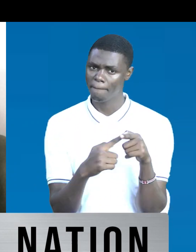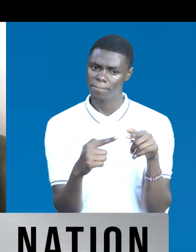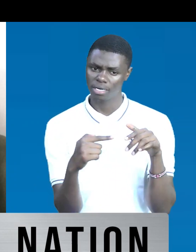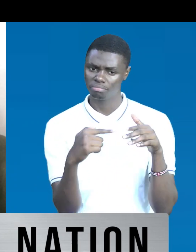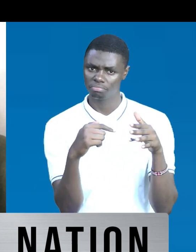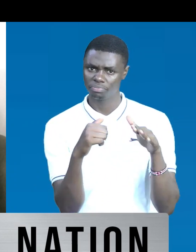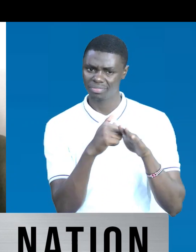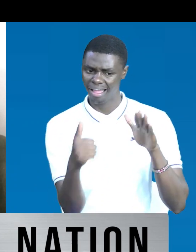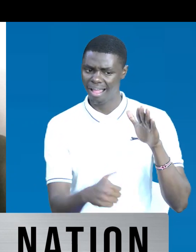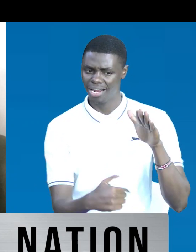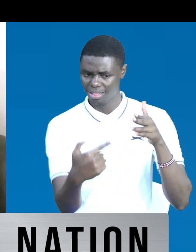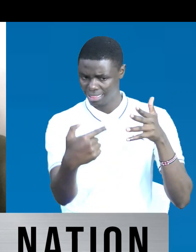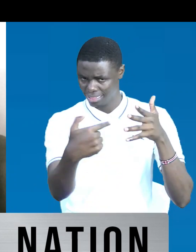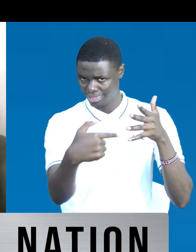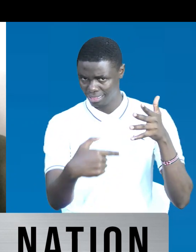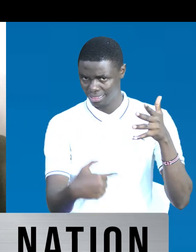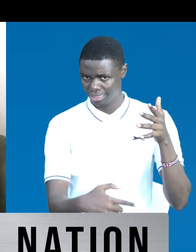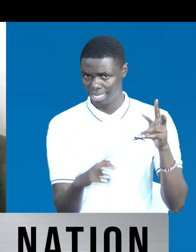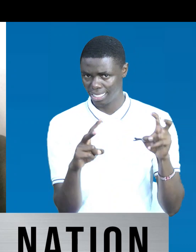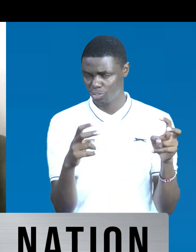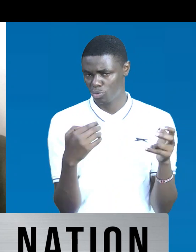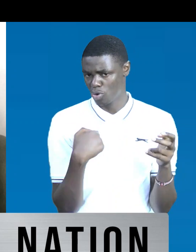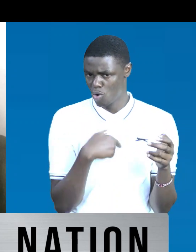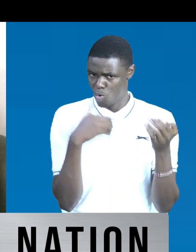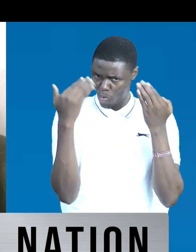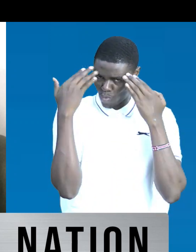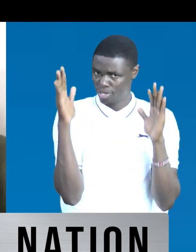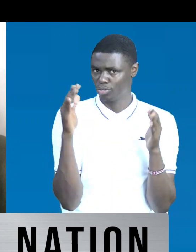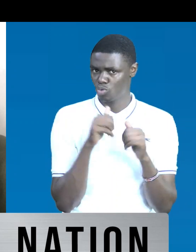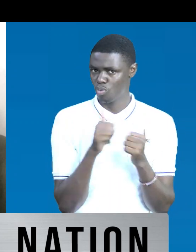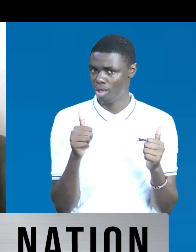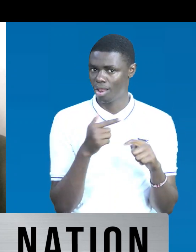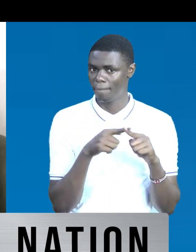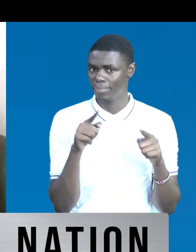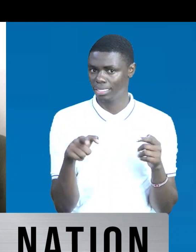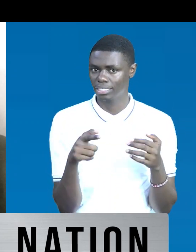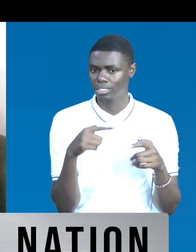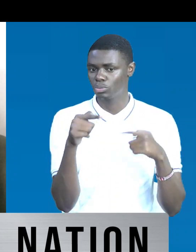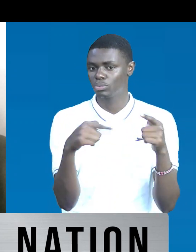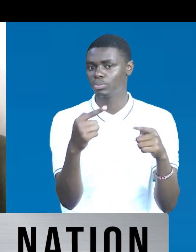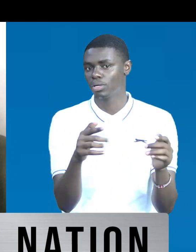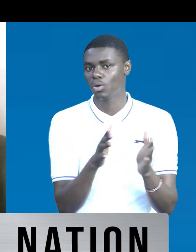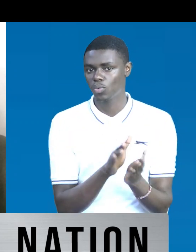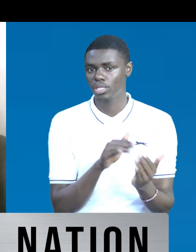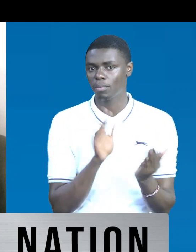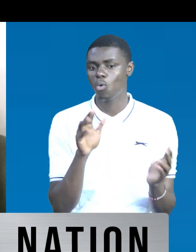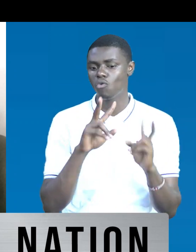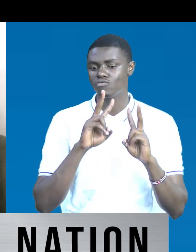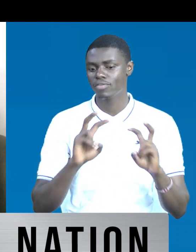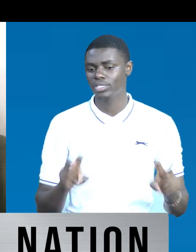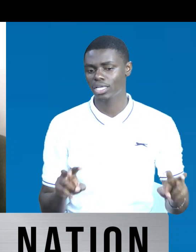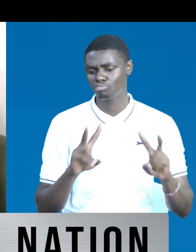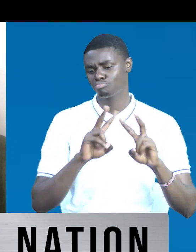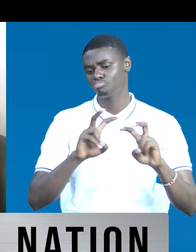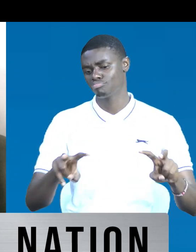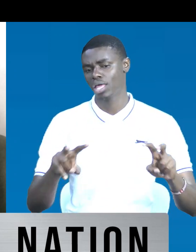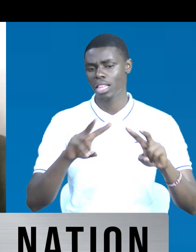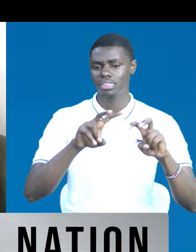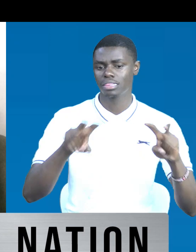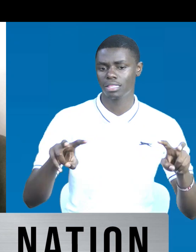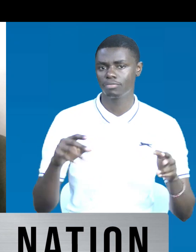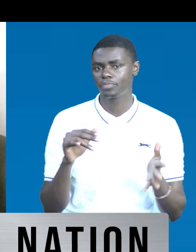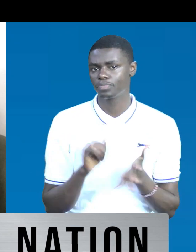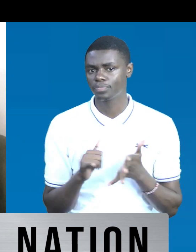underlying issues we would not be knowing so well. But as this spans out with more of investigative efforts